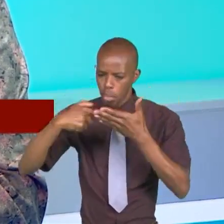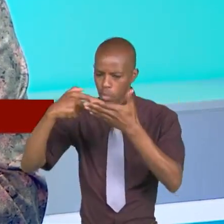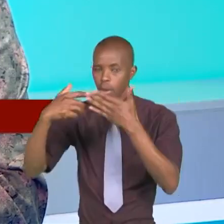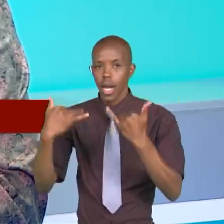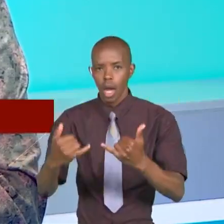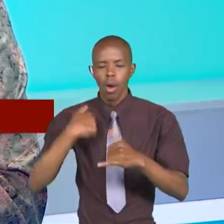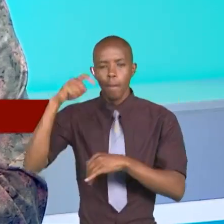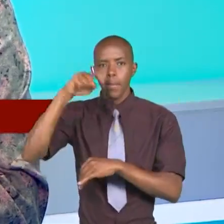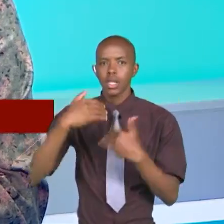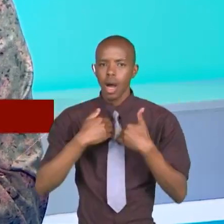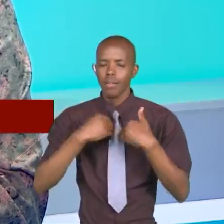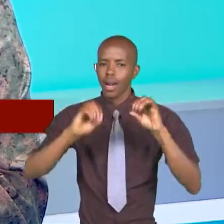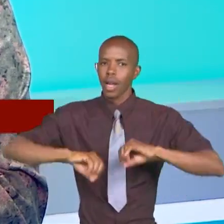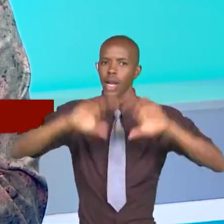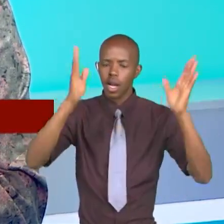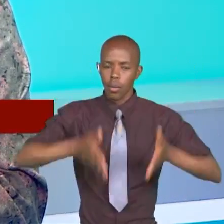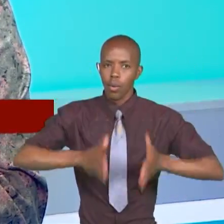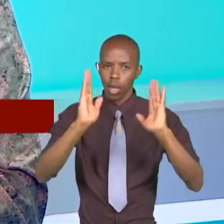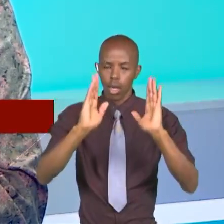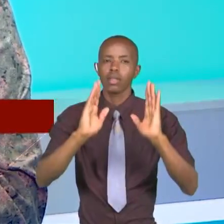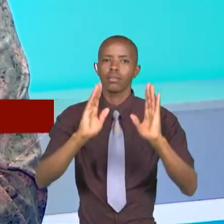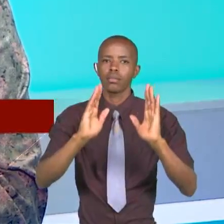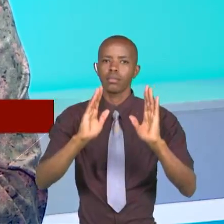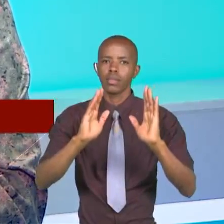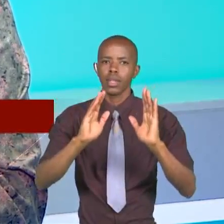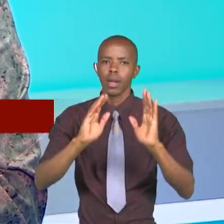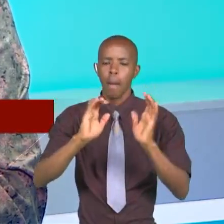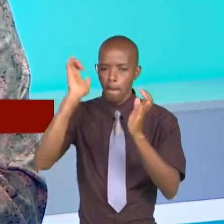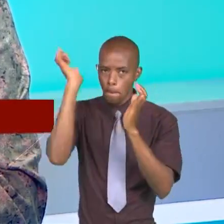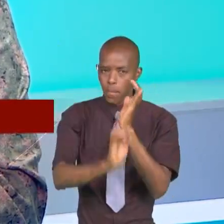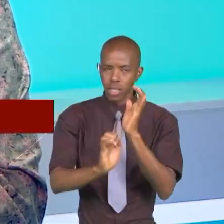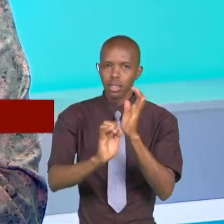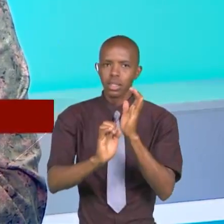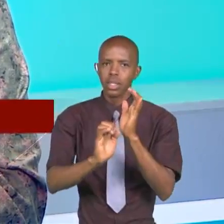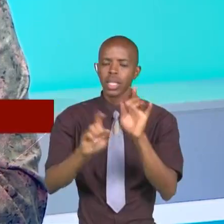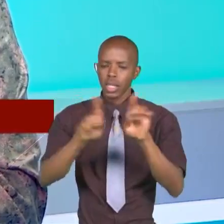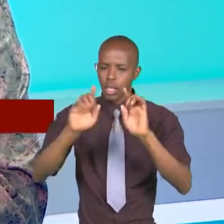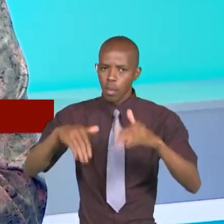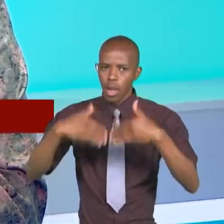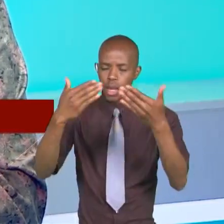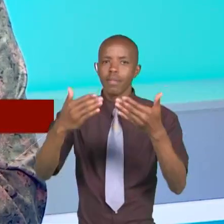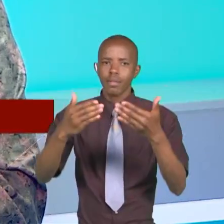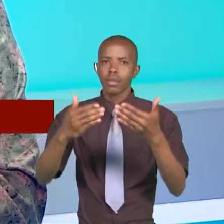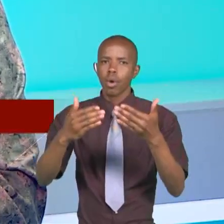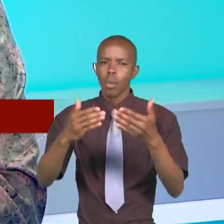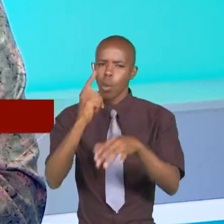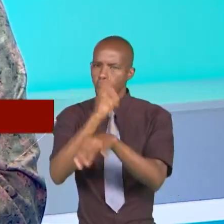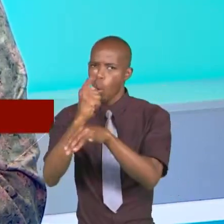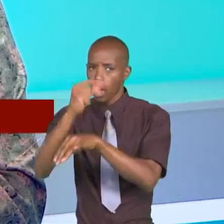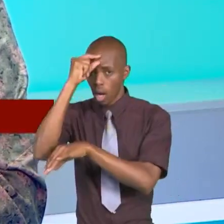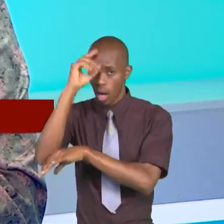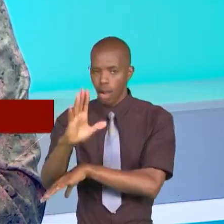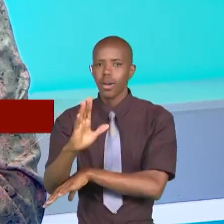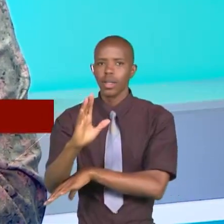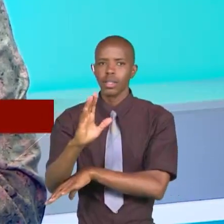we must have clear mechanisms that actually punishes, and that gives what we call red card to governors, so that